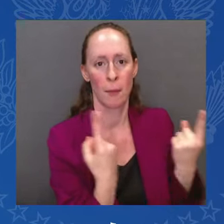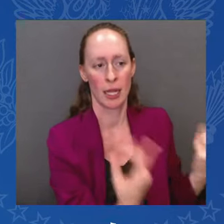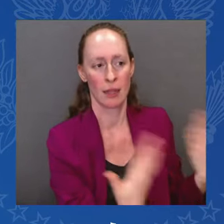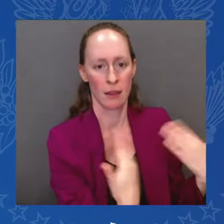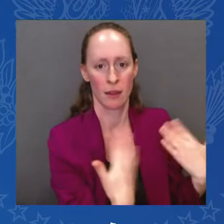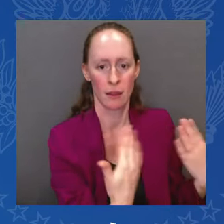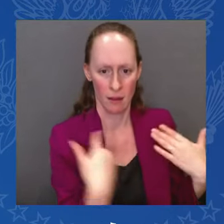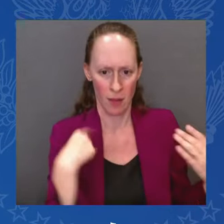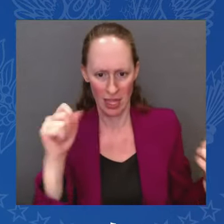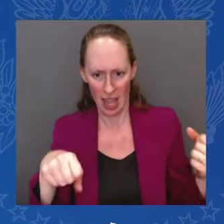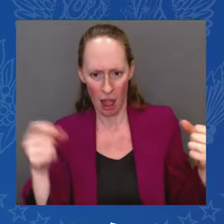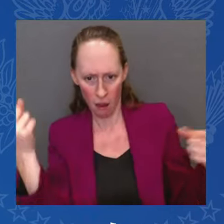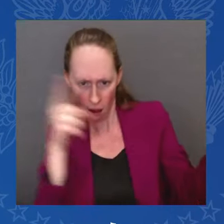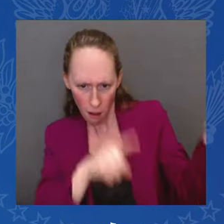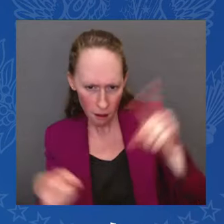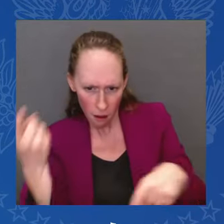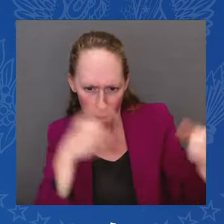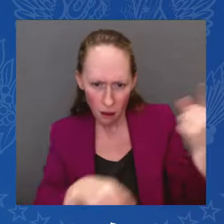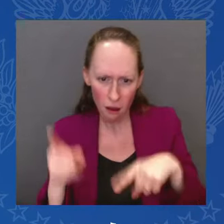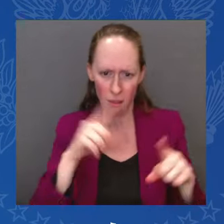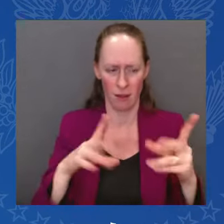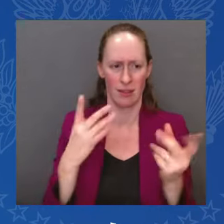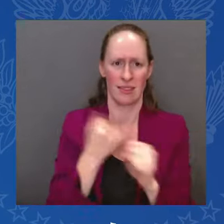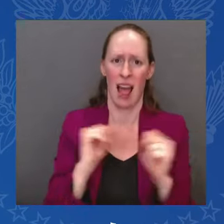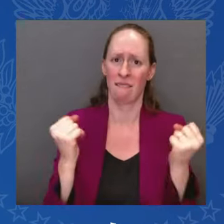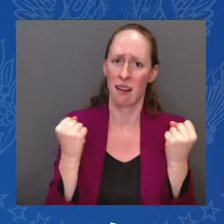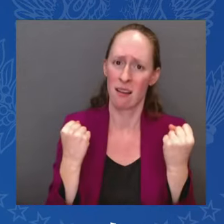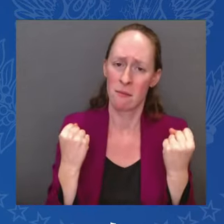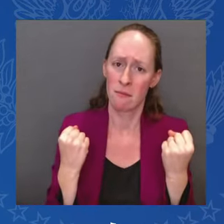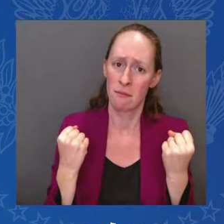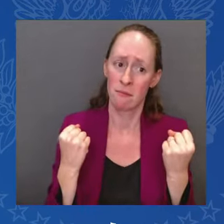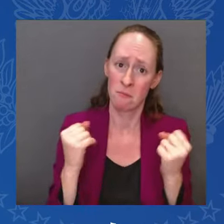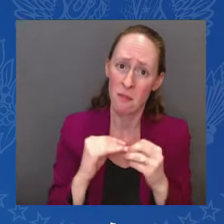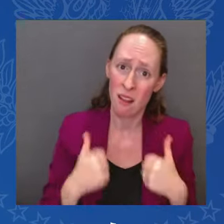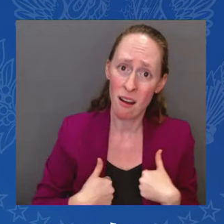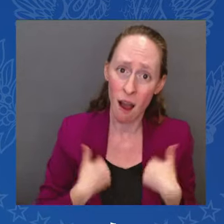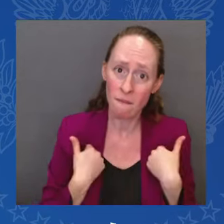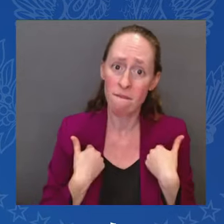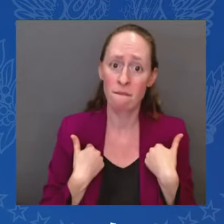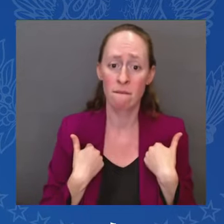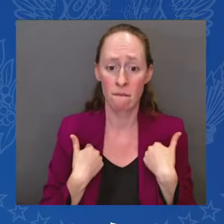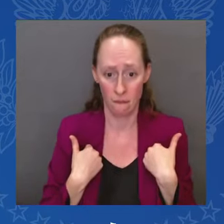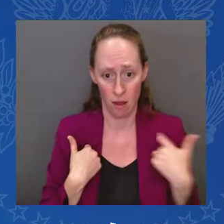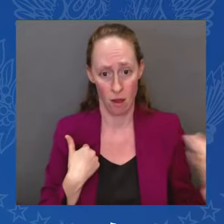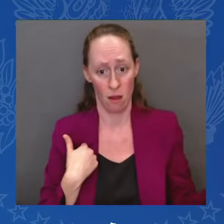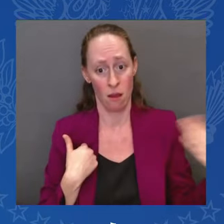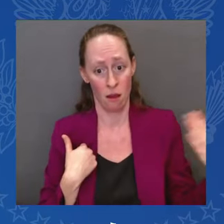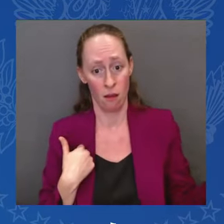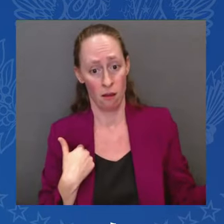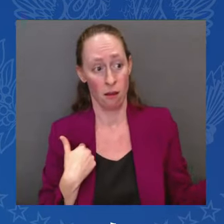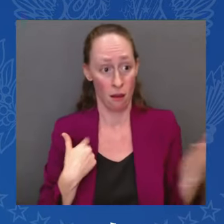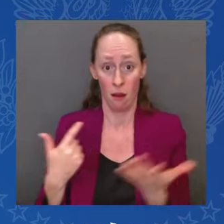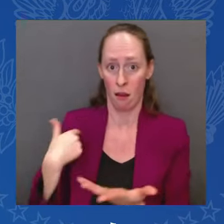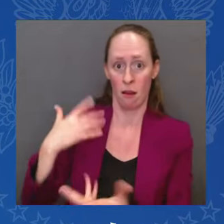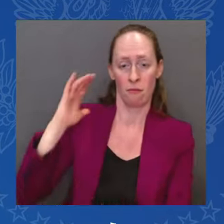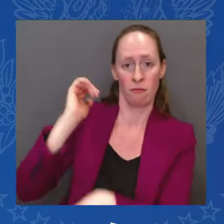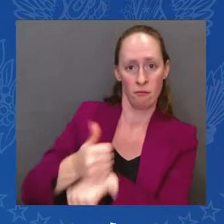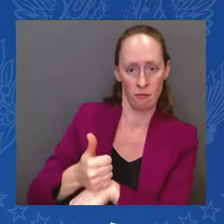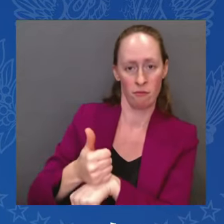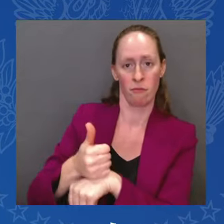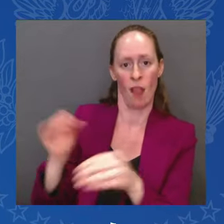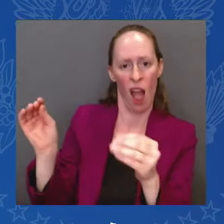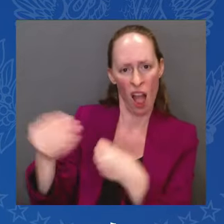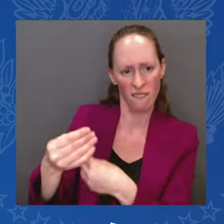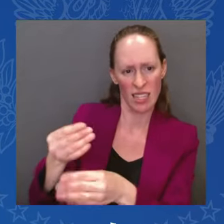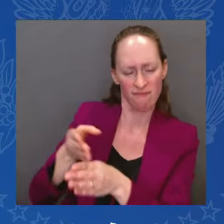more lives more quickly. That's why this new White House Office of Gun Violence Prevention is what it's designed to do. It